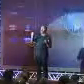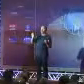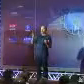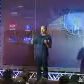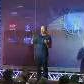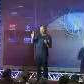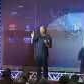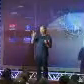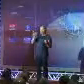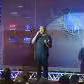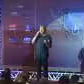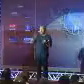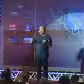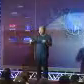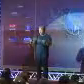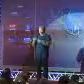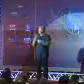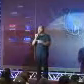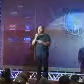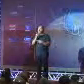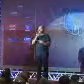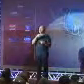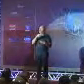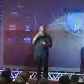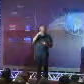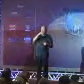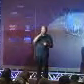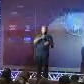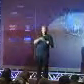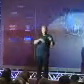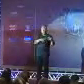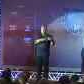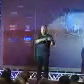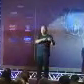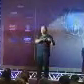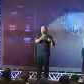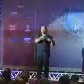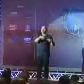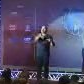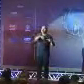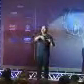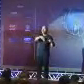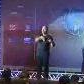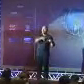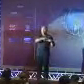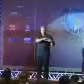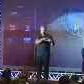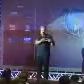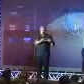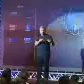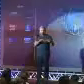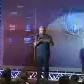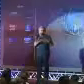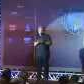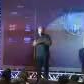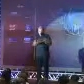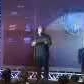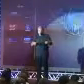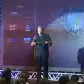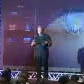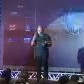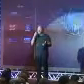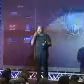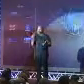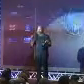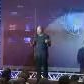They have almost every networking protocol in existence, but not just the ability to see how